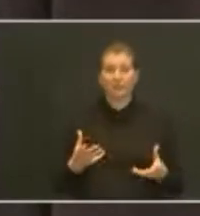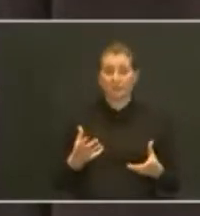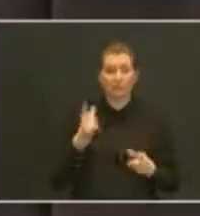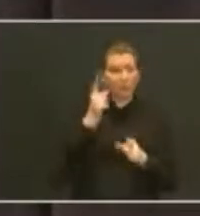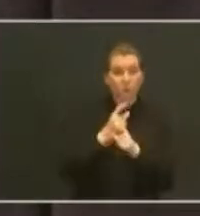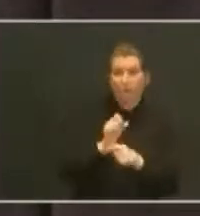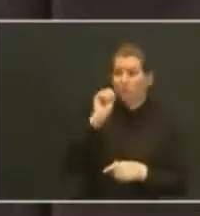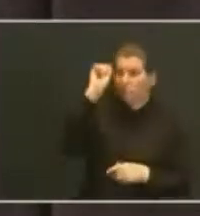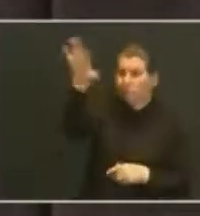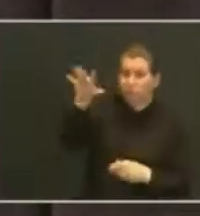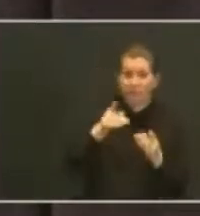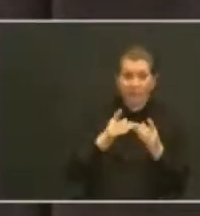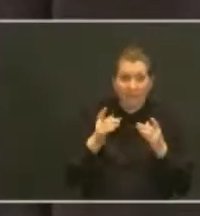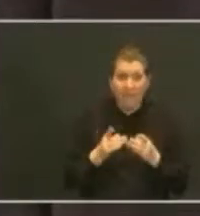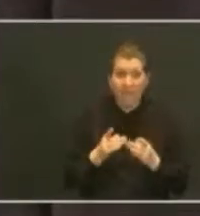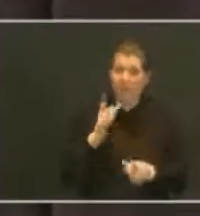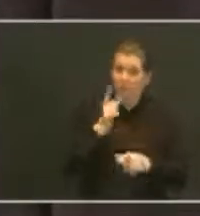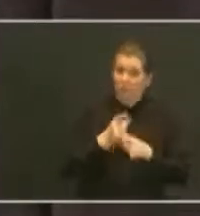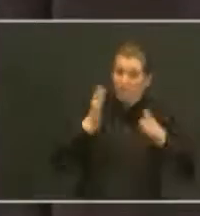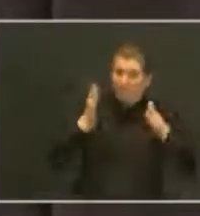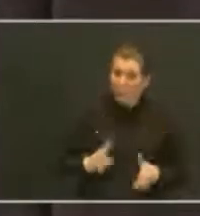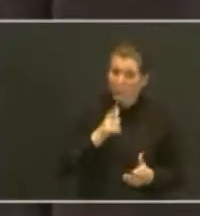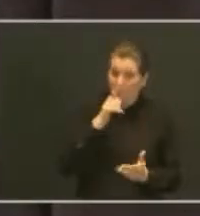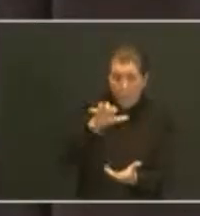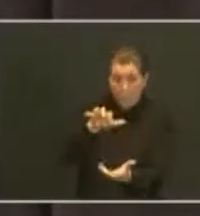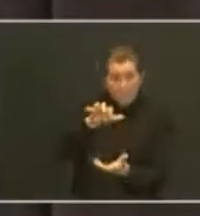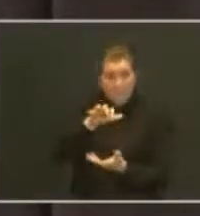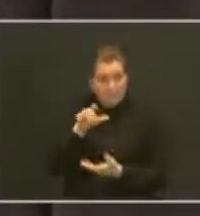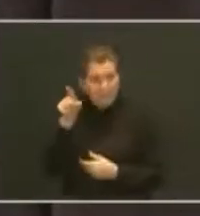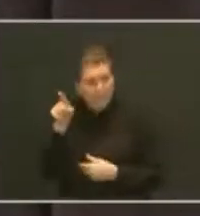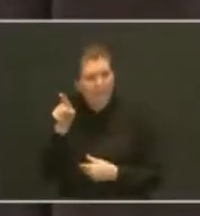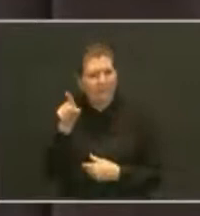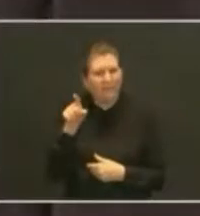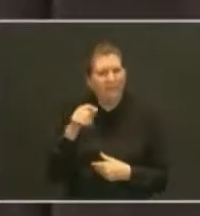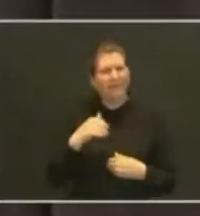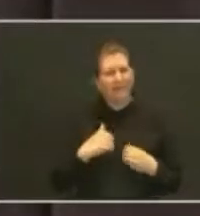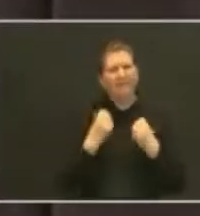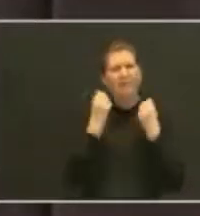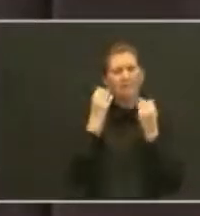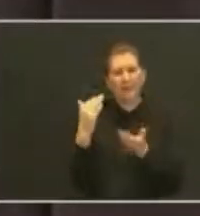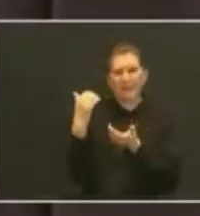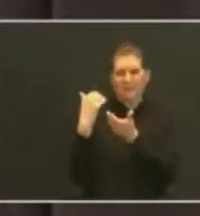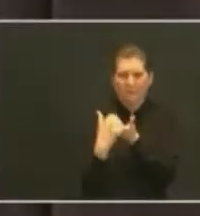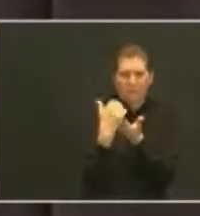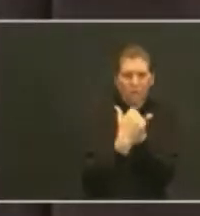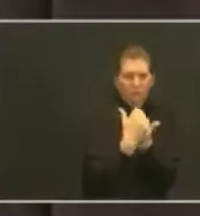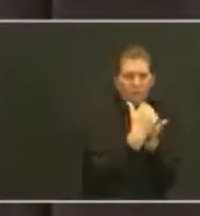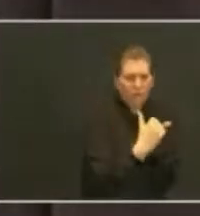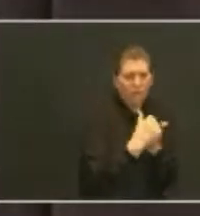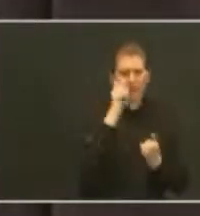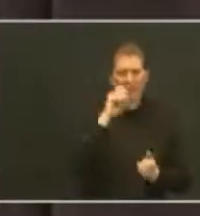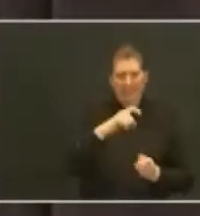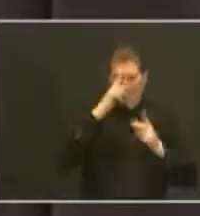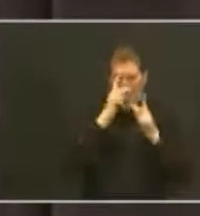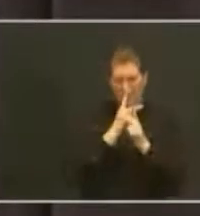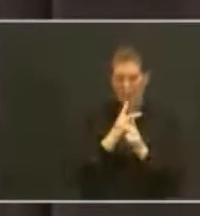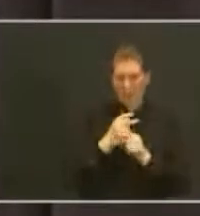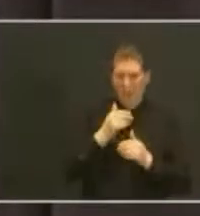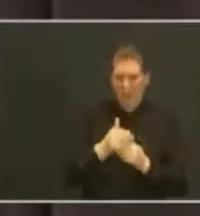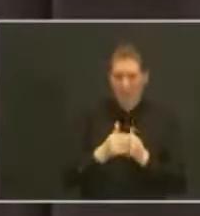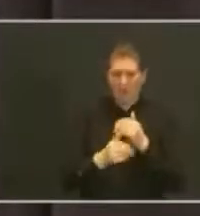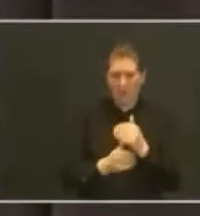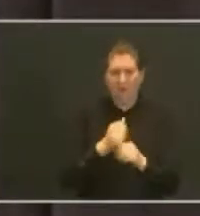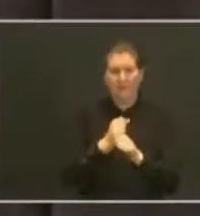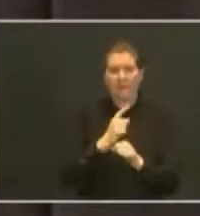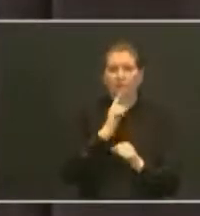provider, getting it out to the right other partner that we have with vaccinating. And in some of those situations, because